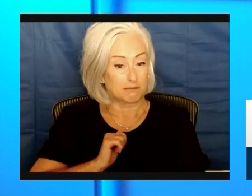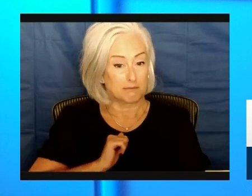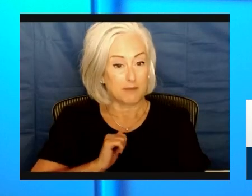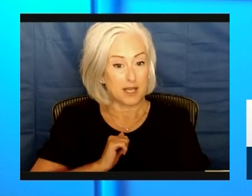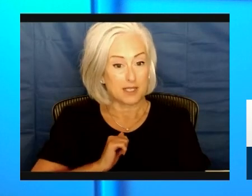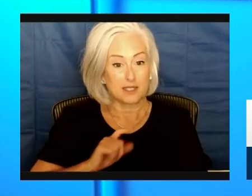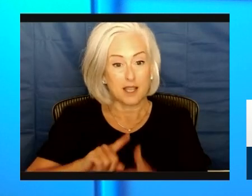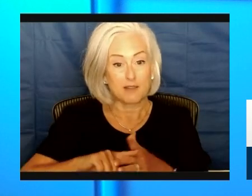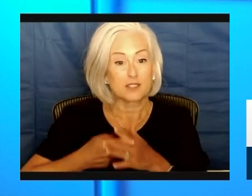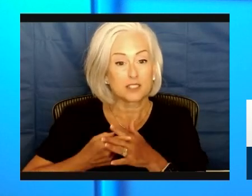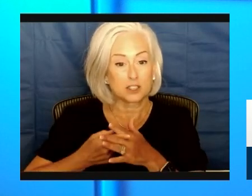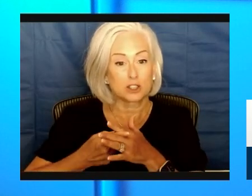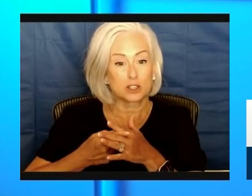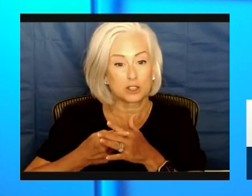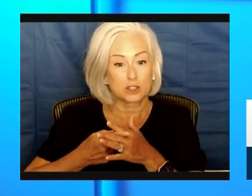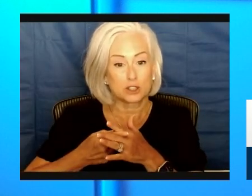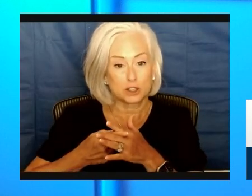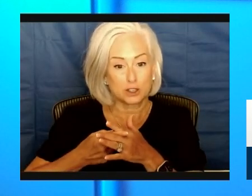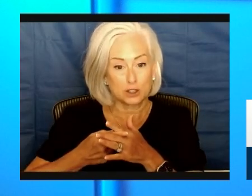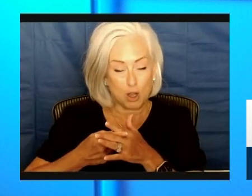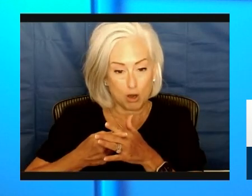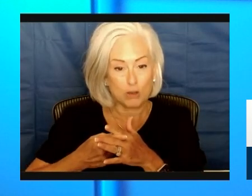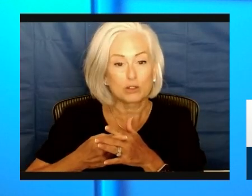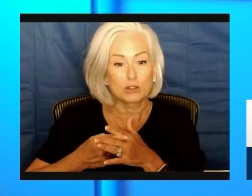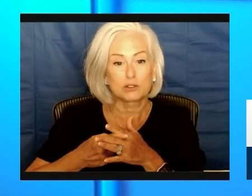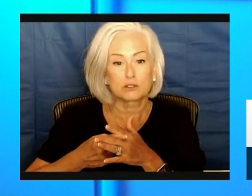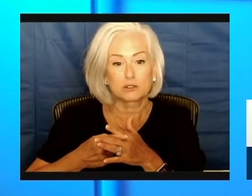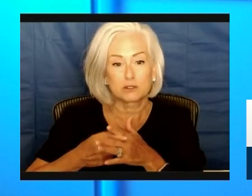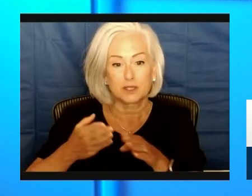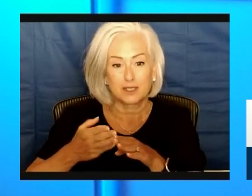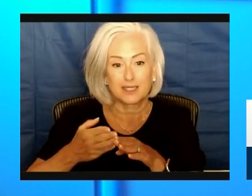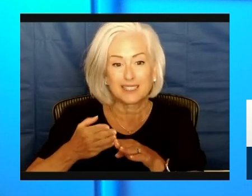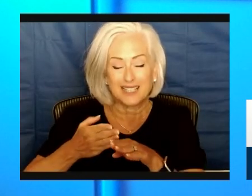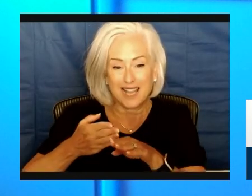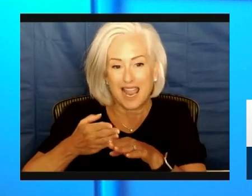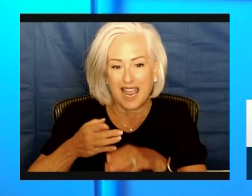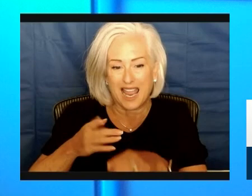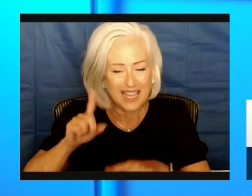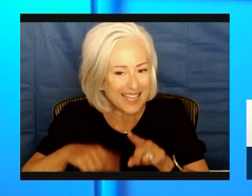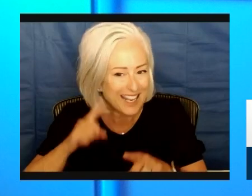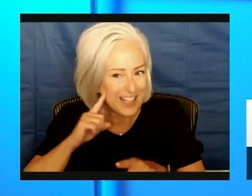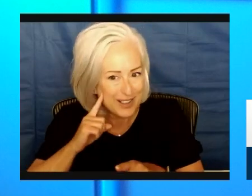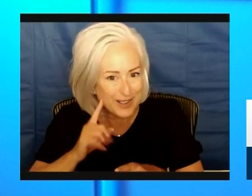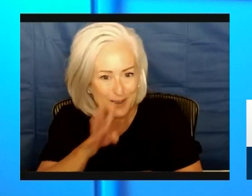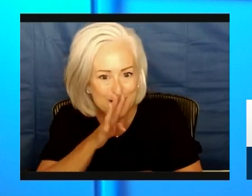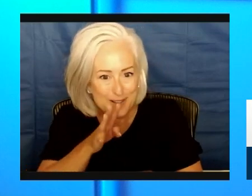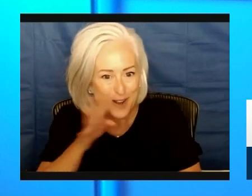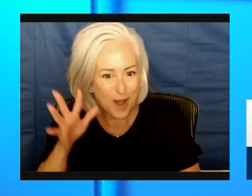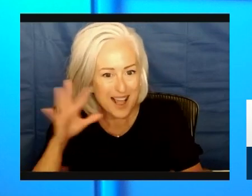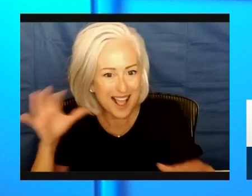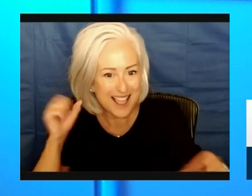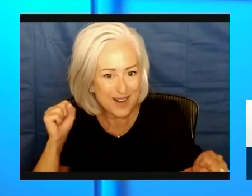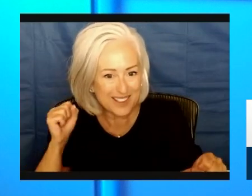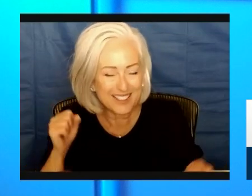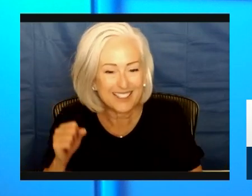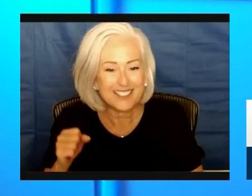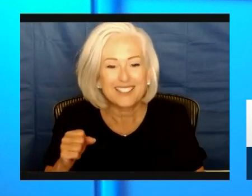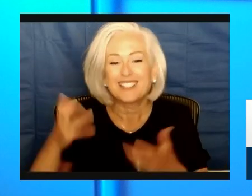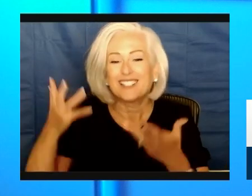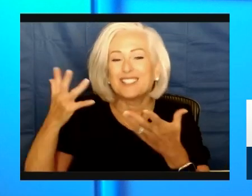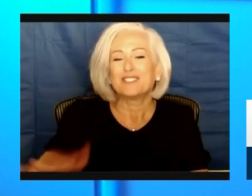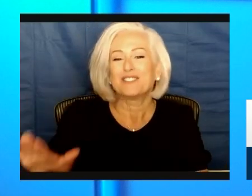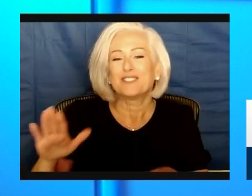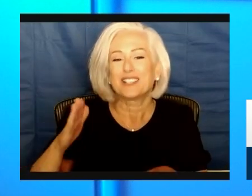practice after completed my high school. Speak louder. Speak louder. After completed my high school